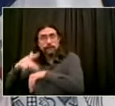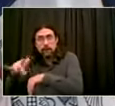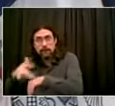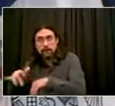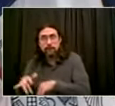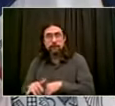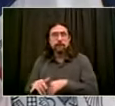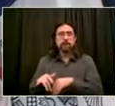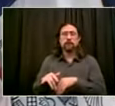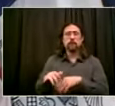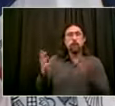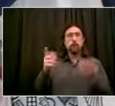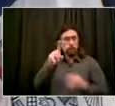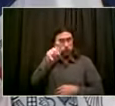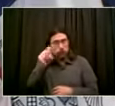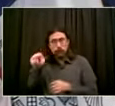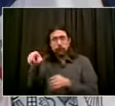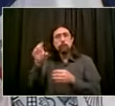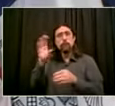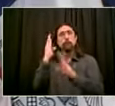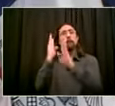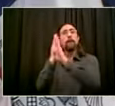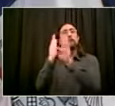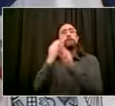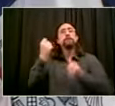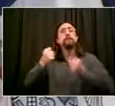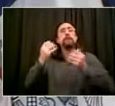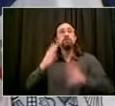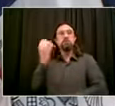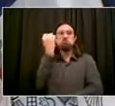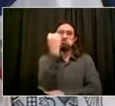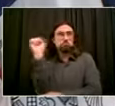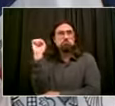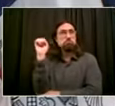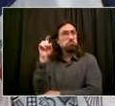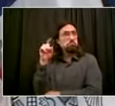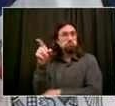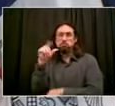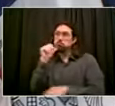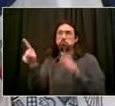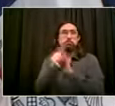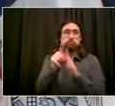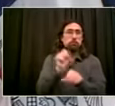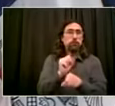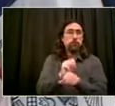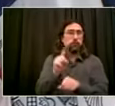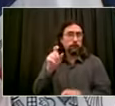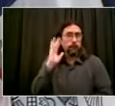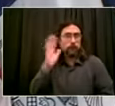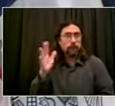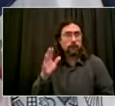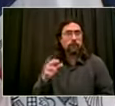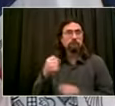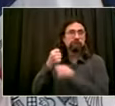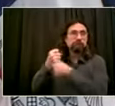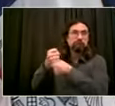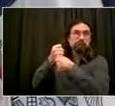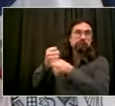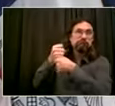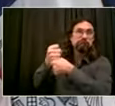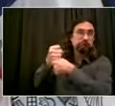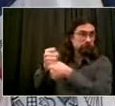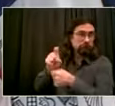approach? So having school bus service increasingly under a nonprofit umbrella is very